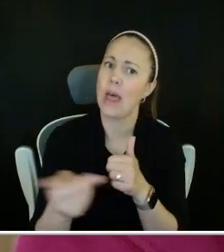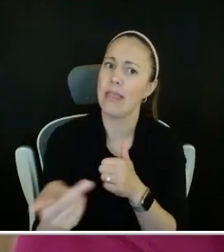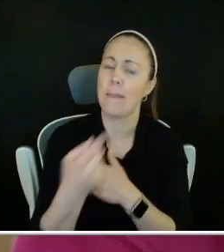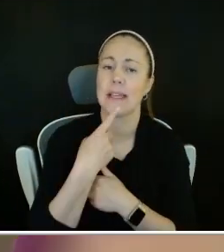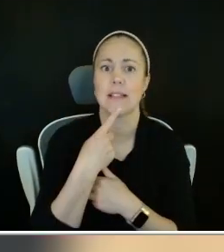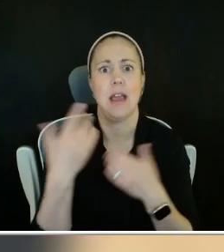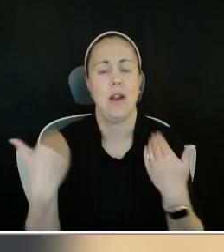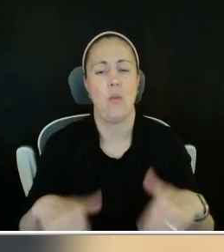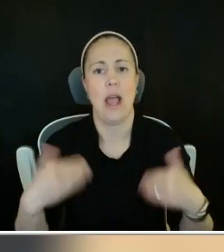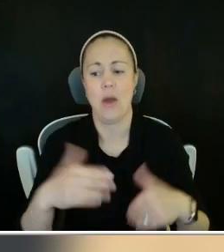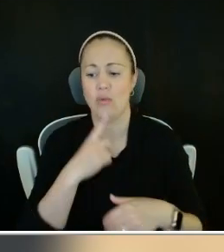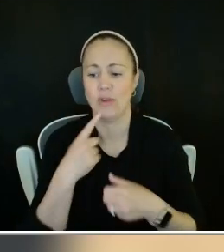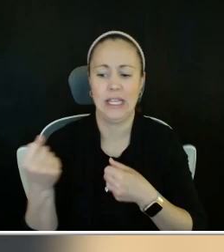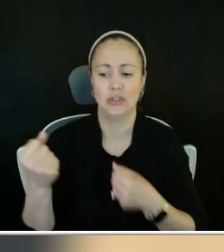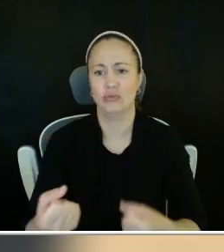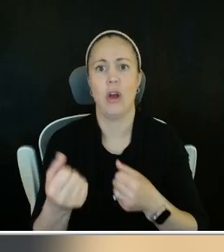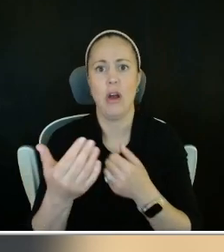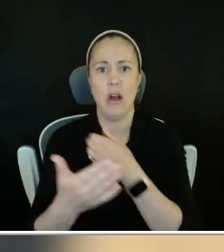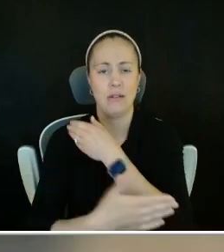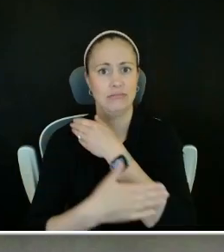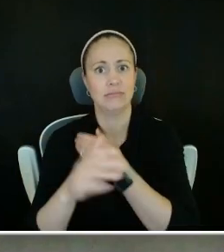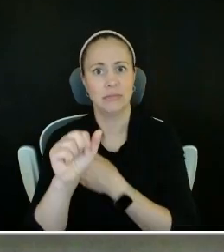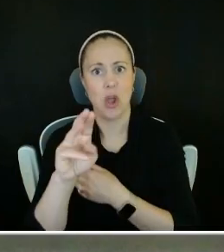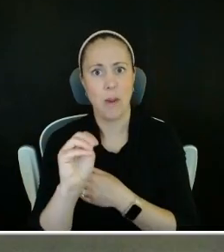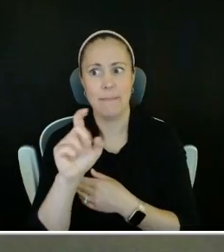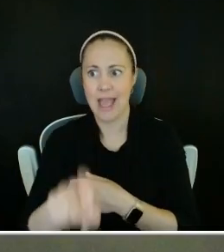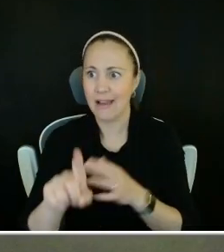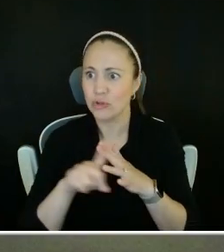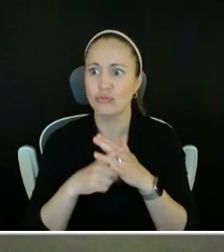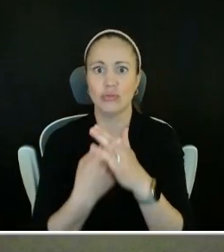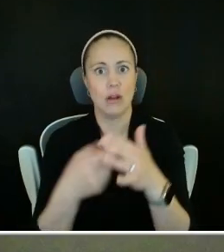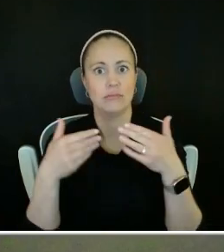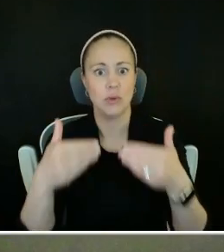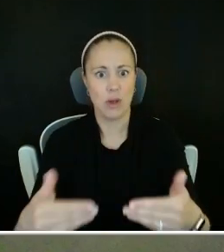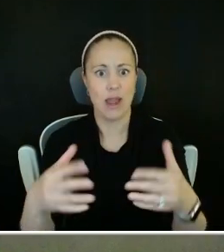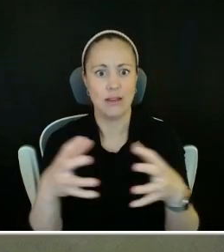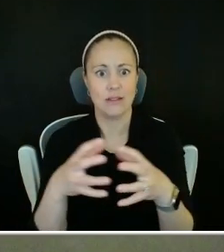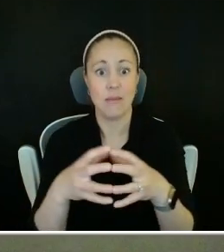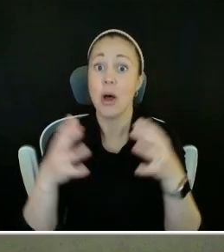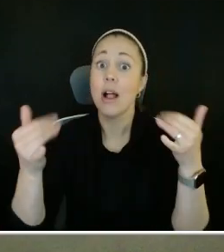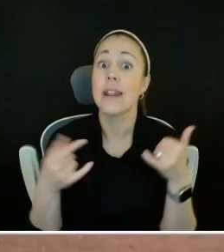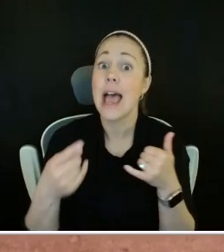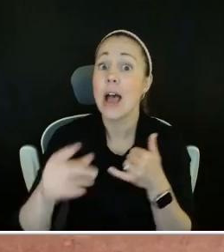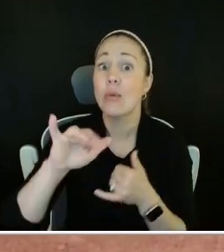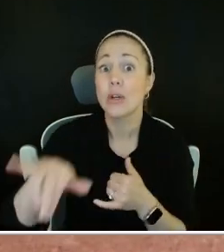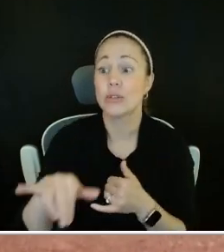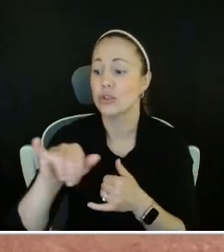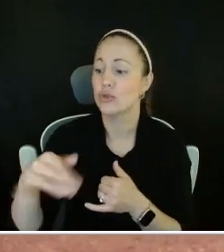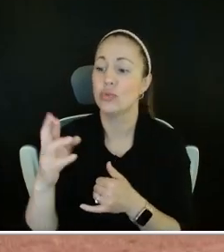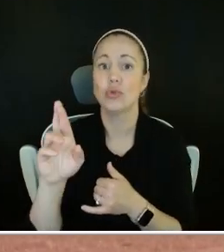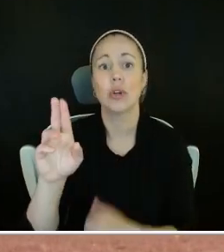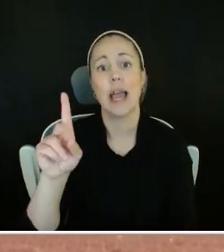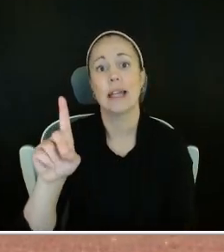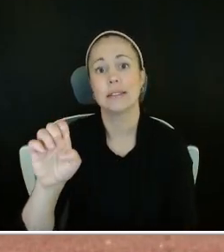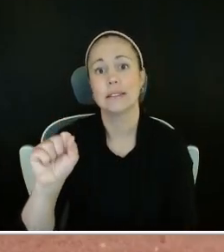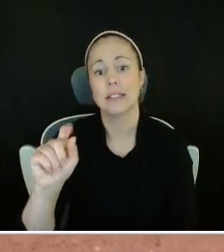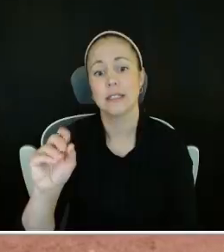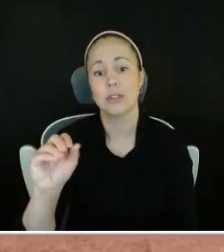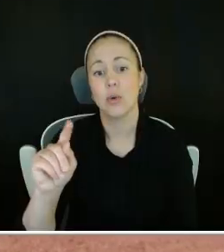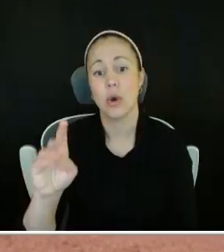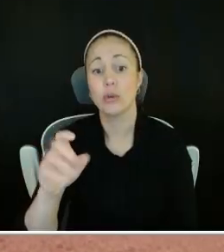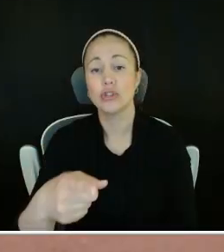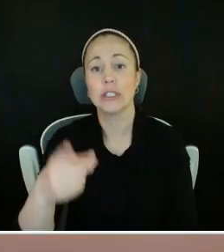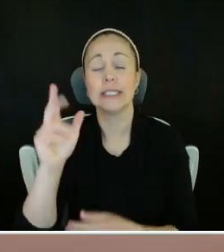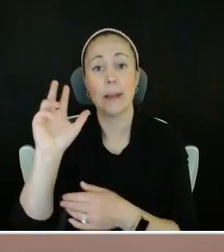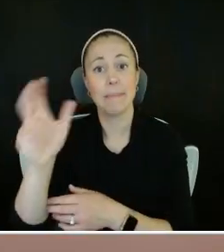for softball. It started when she was 7. Now a junior at DeSoto, Lael pitches for her high school softball team,